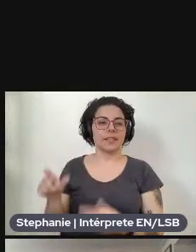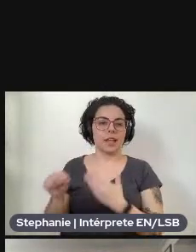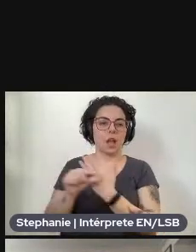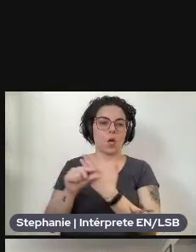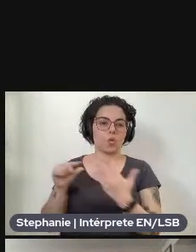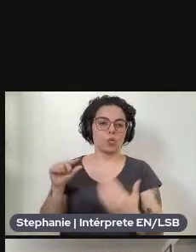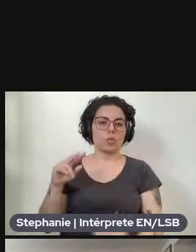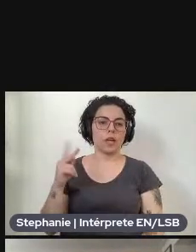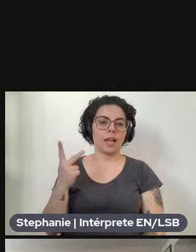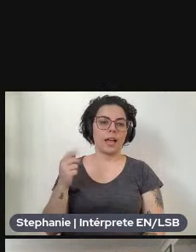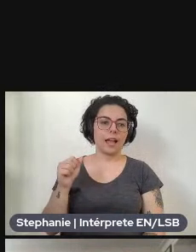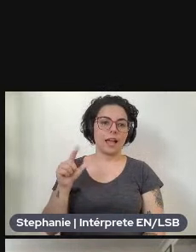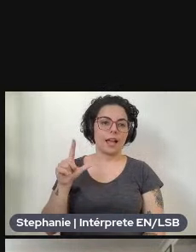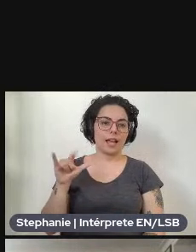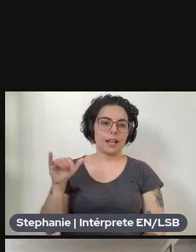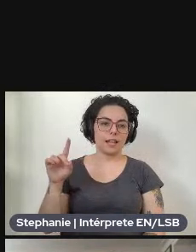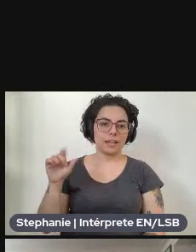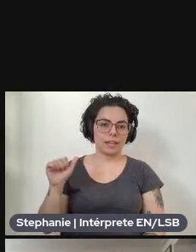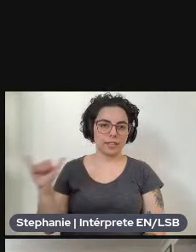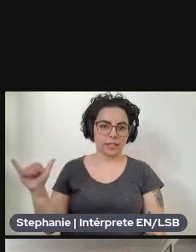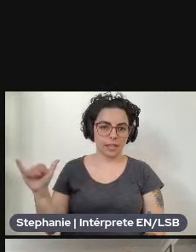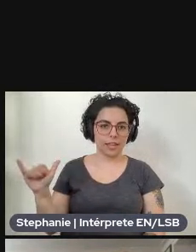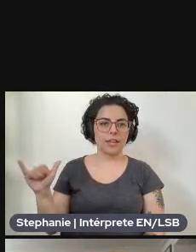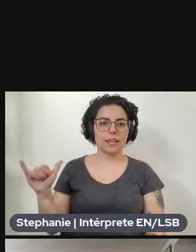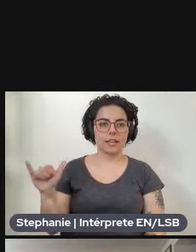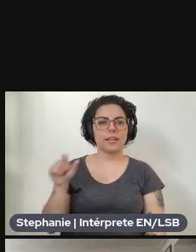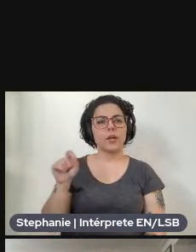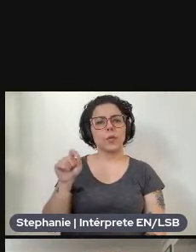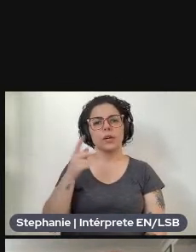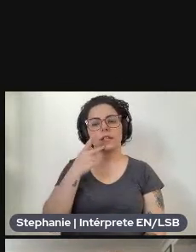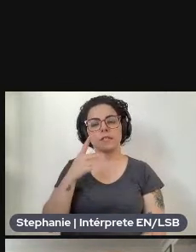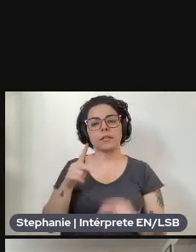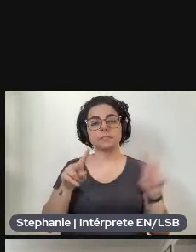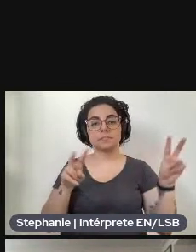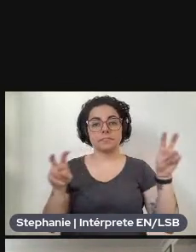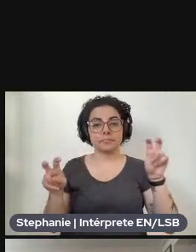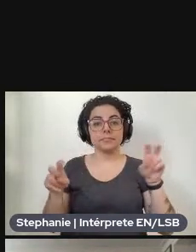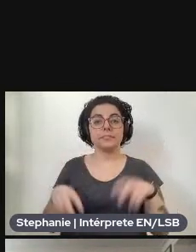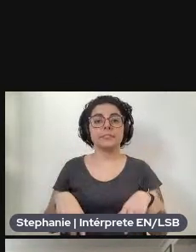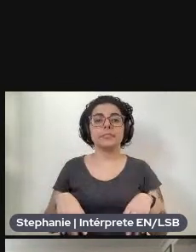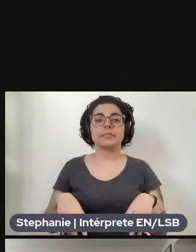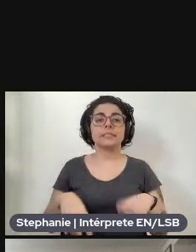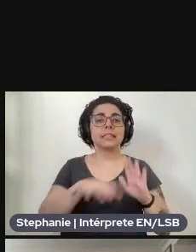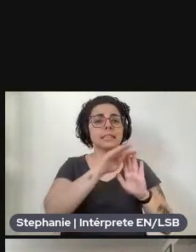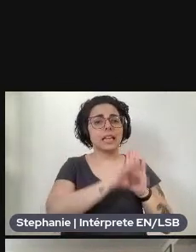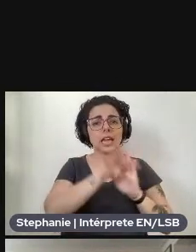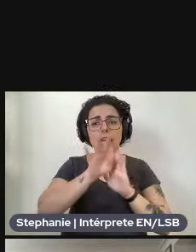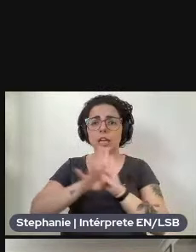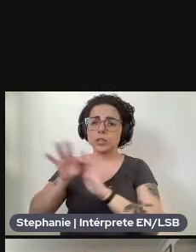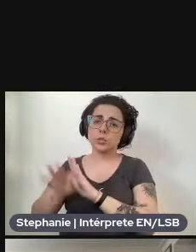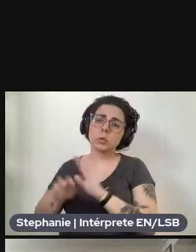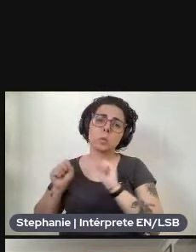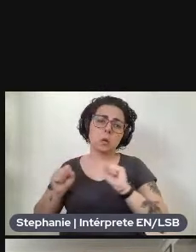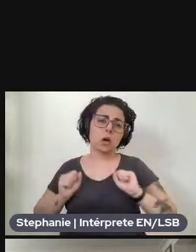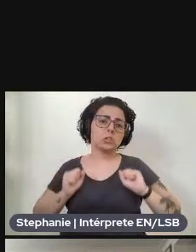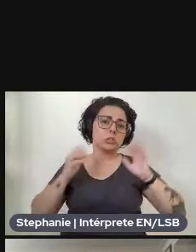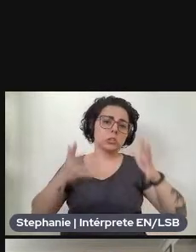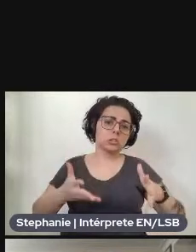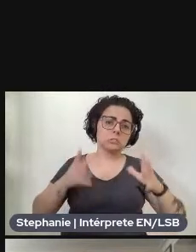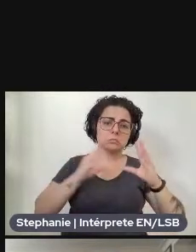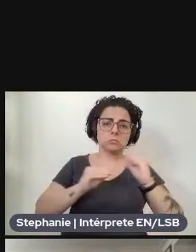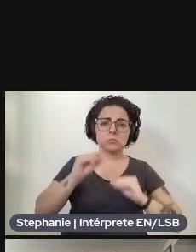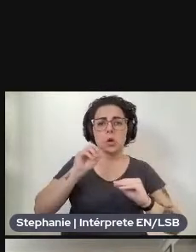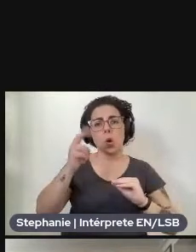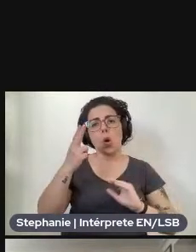ponto diz isto: every text, that is, everything that is said or written, unfolds in some context of